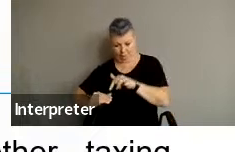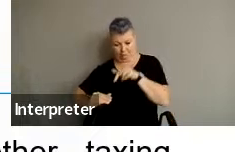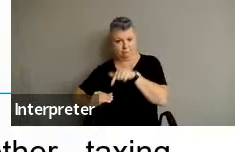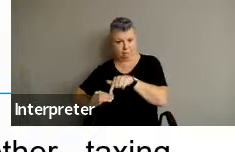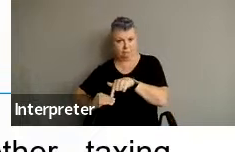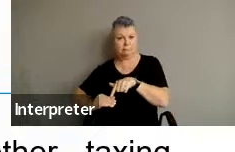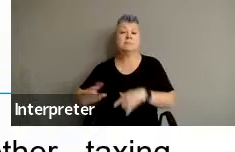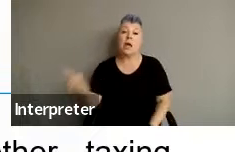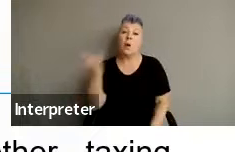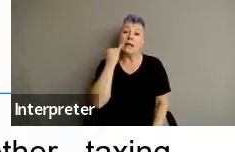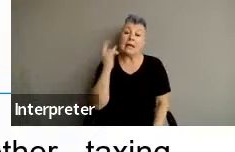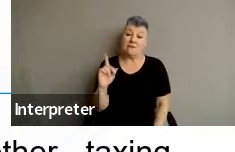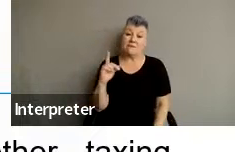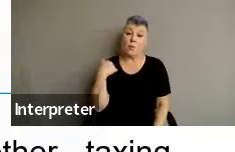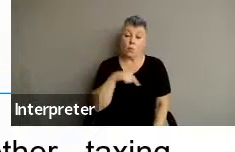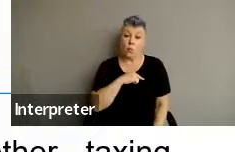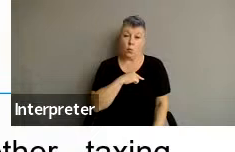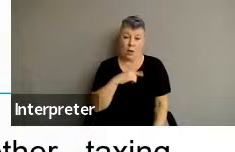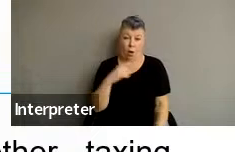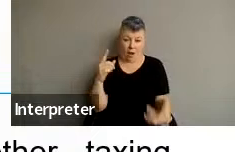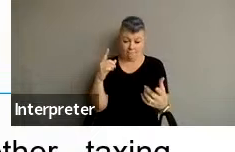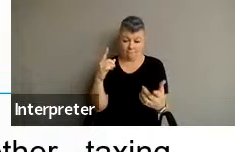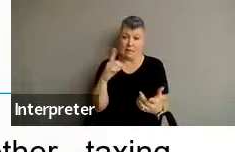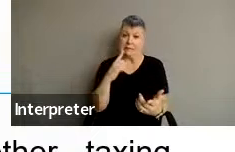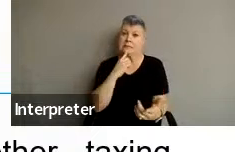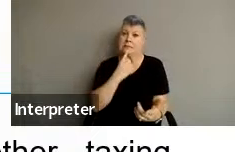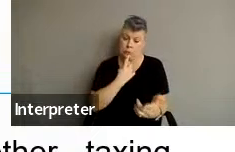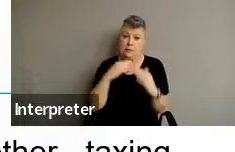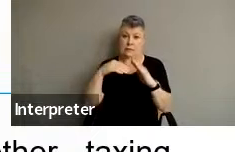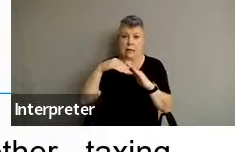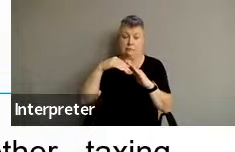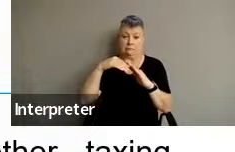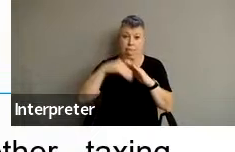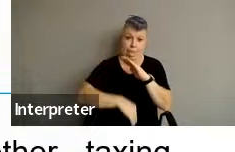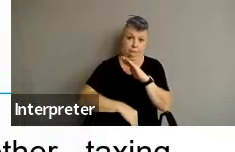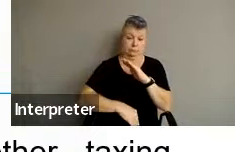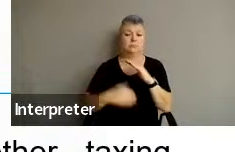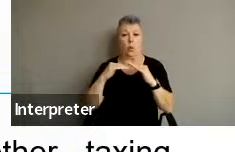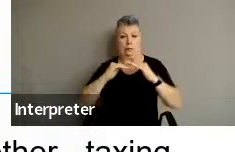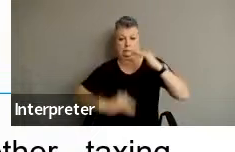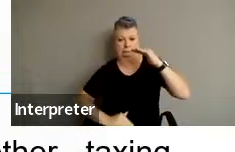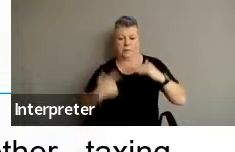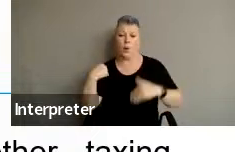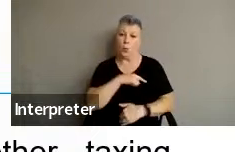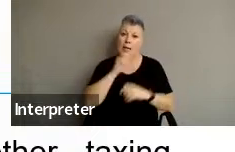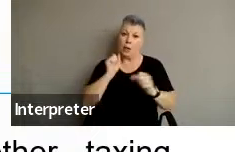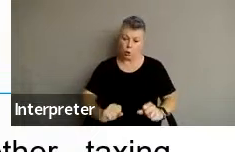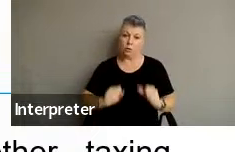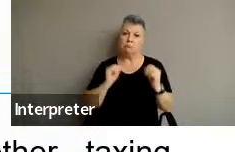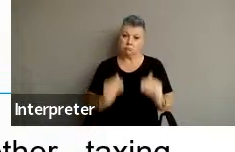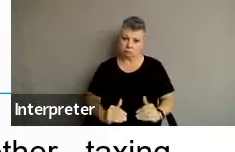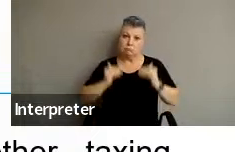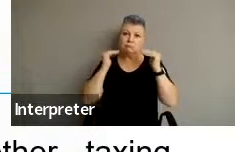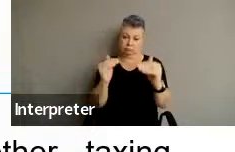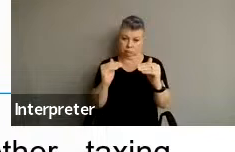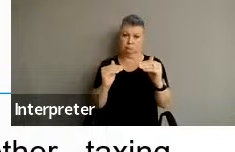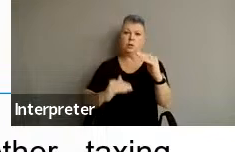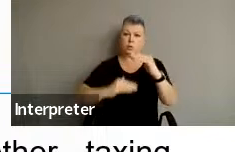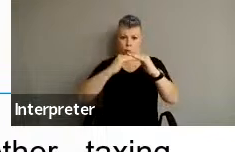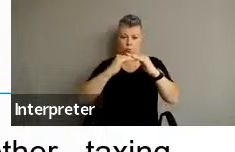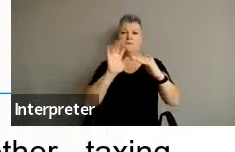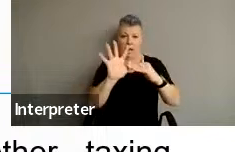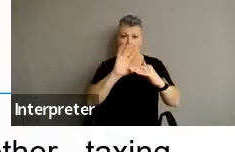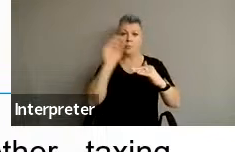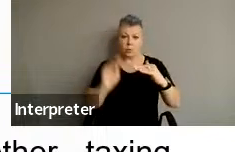have significant decrease in assessed valuation, we would have the opportunity to roll up our tax rate to the district's